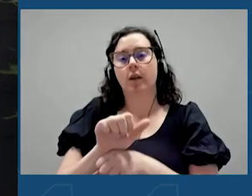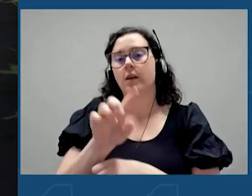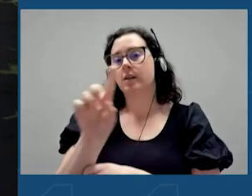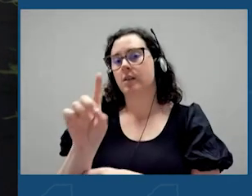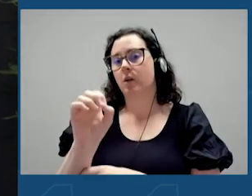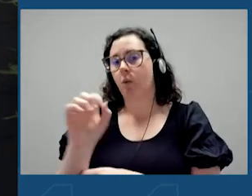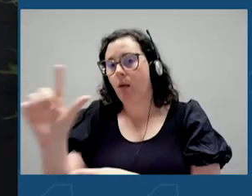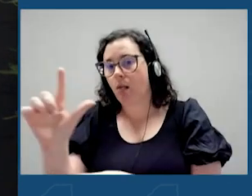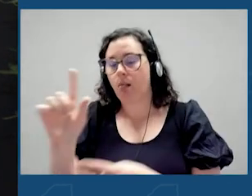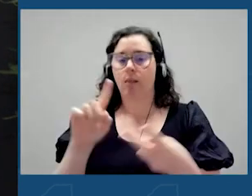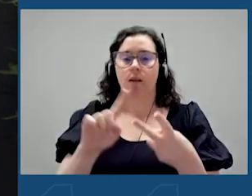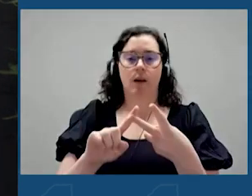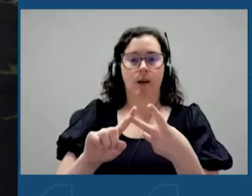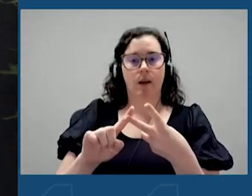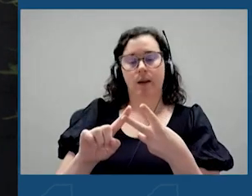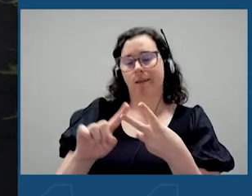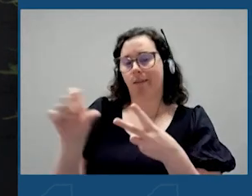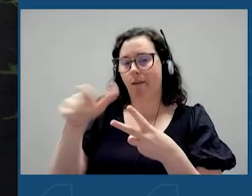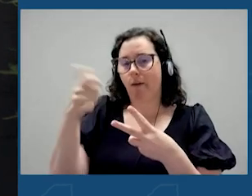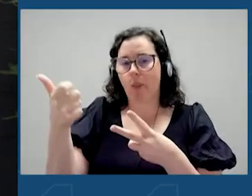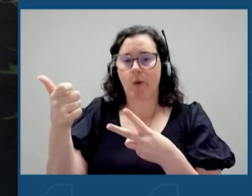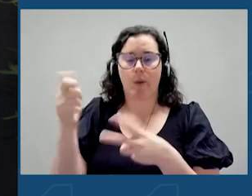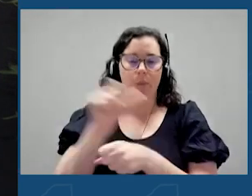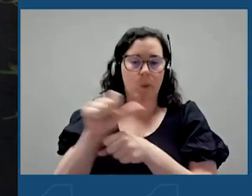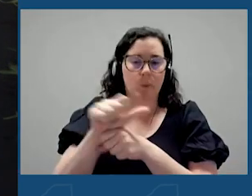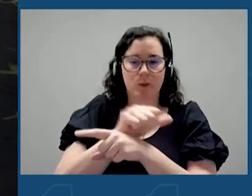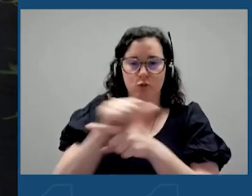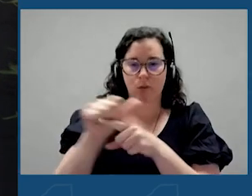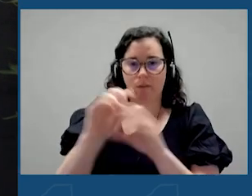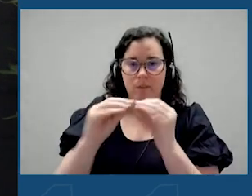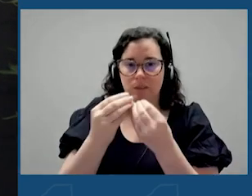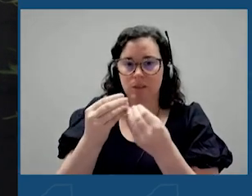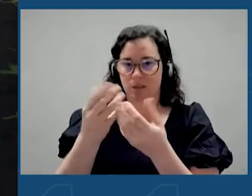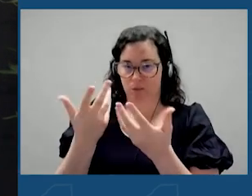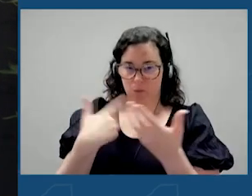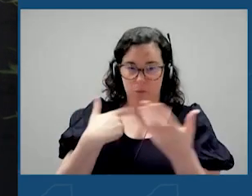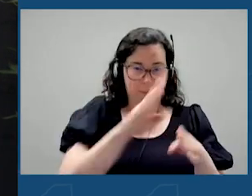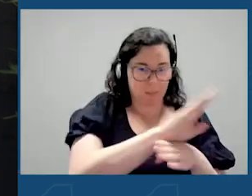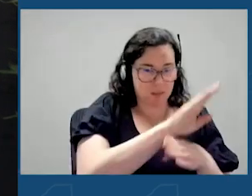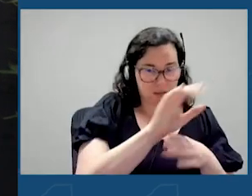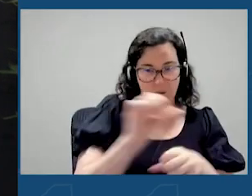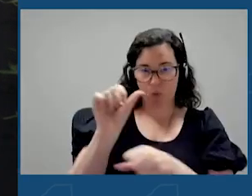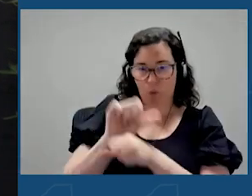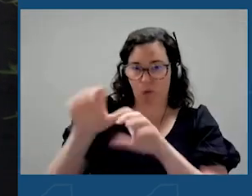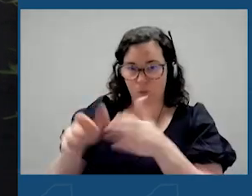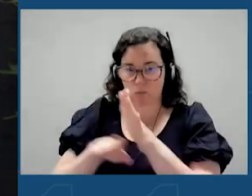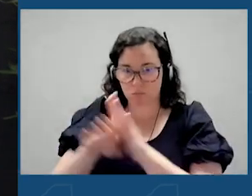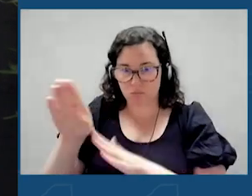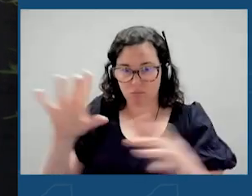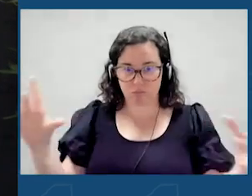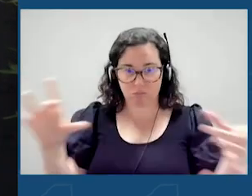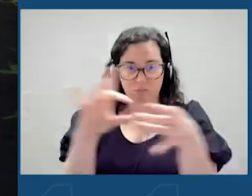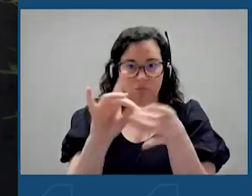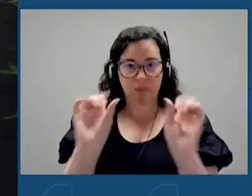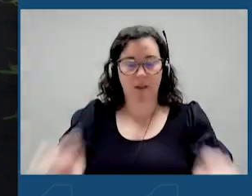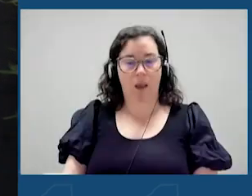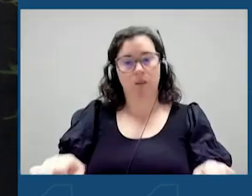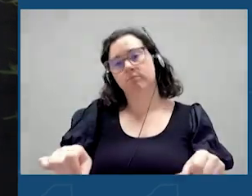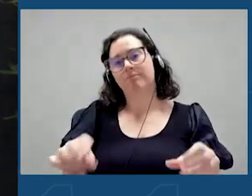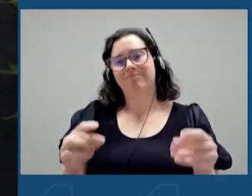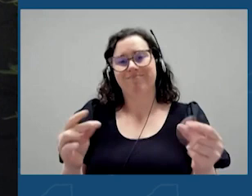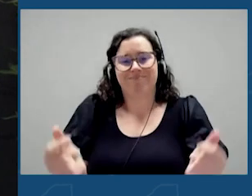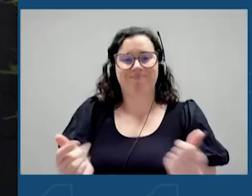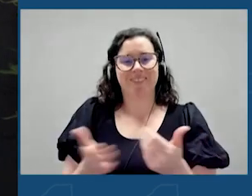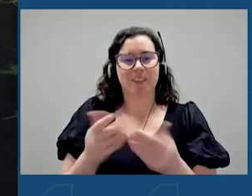Employment and Training, we'll be able to link business and workforce development in a really positive way. And they don't just magically happen.